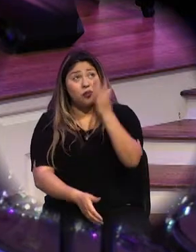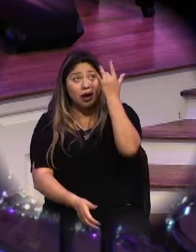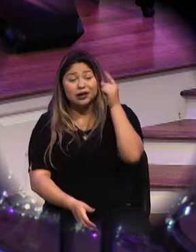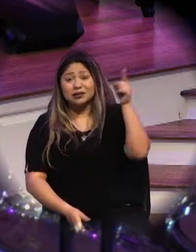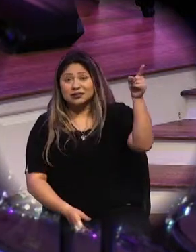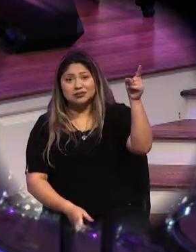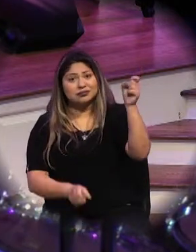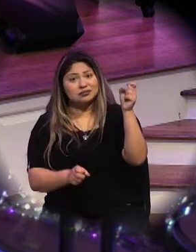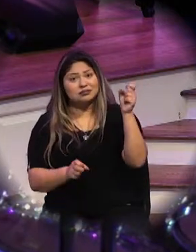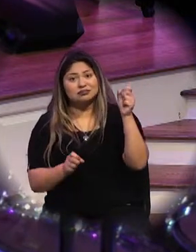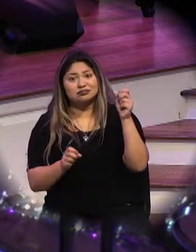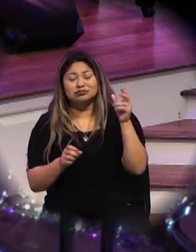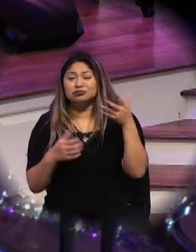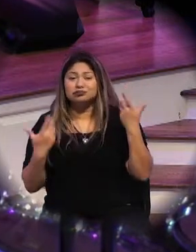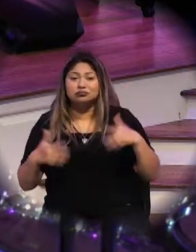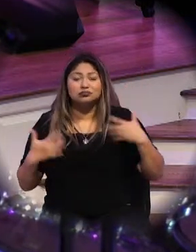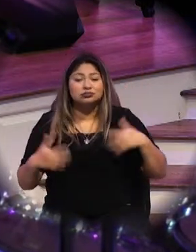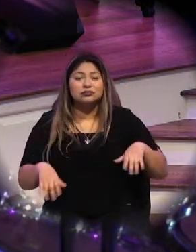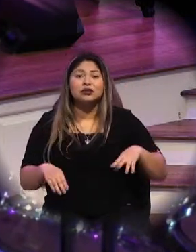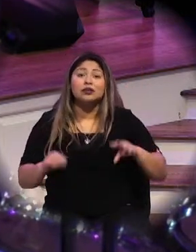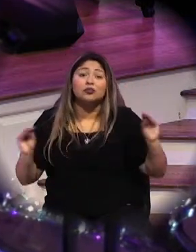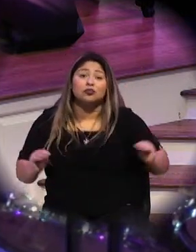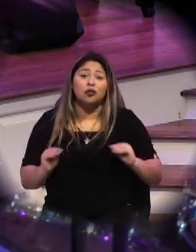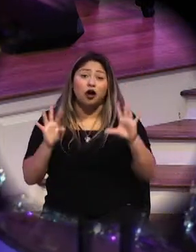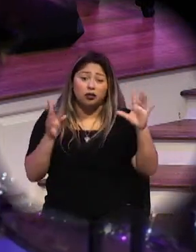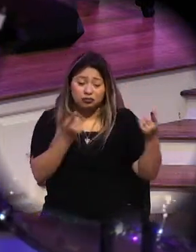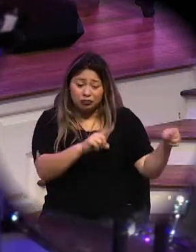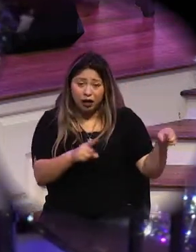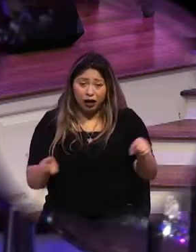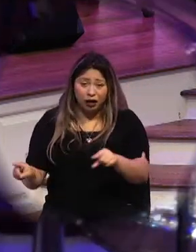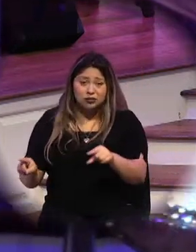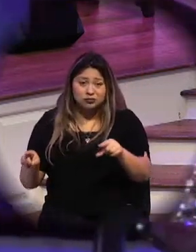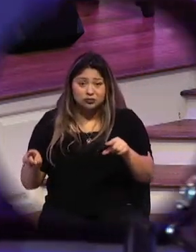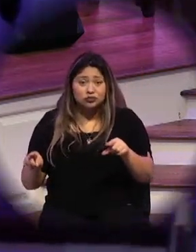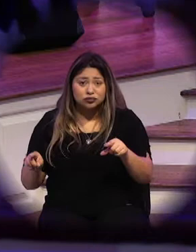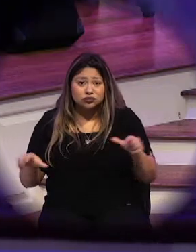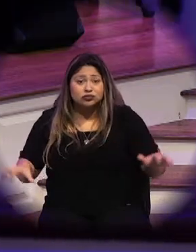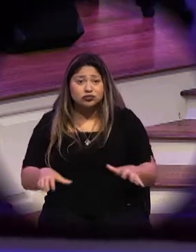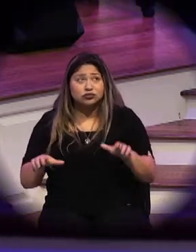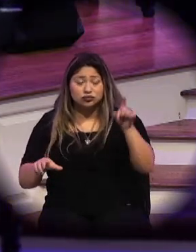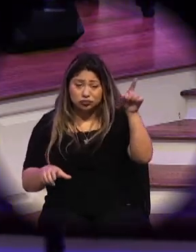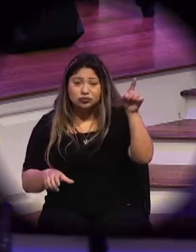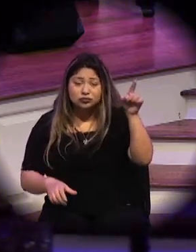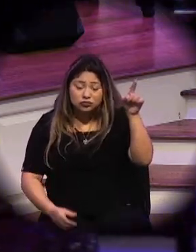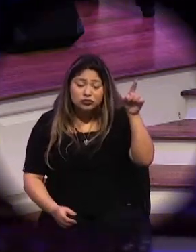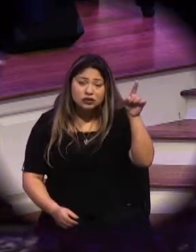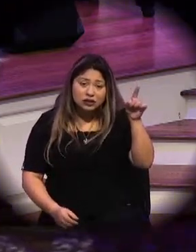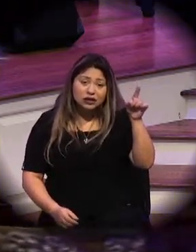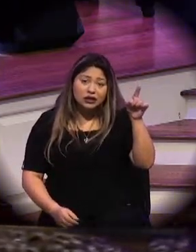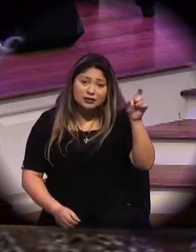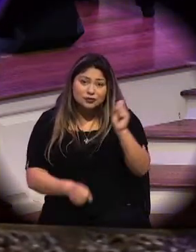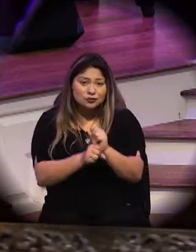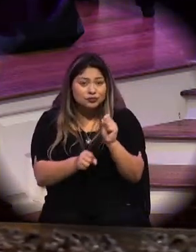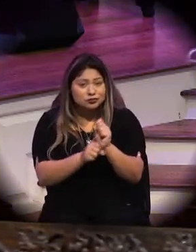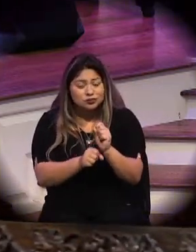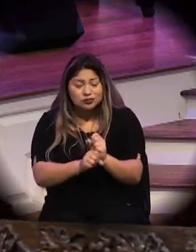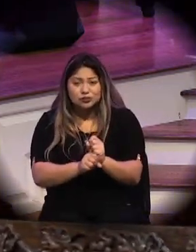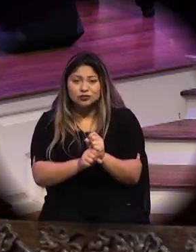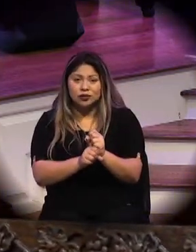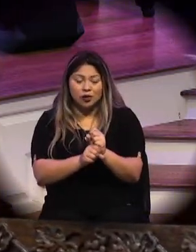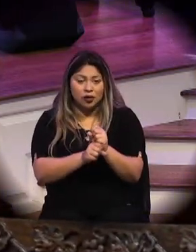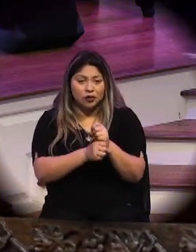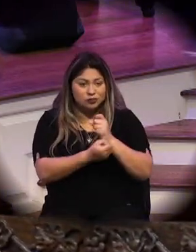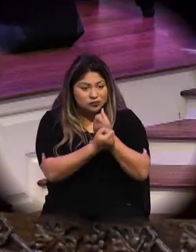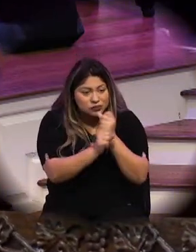holy arm have worked salvation for him. That is, God is for his people. He has worked to bring about redemption